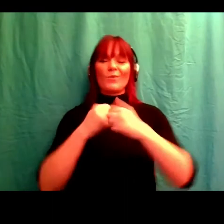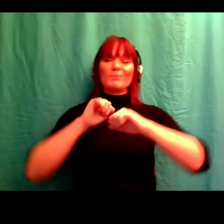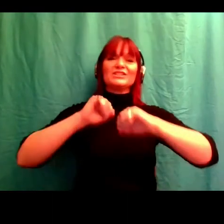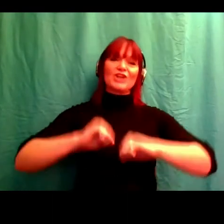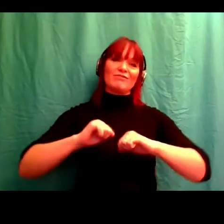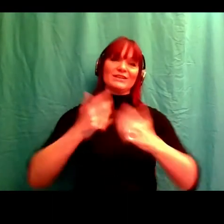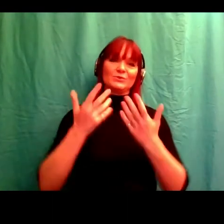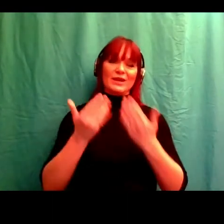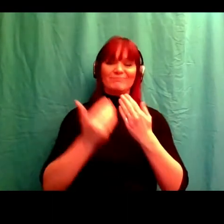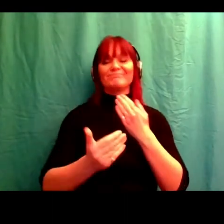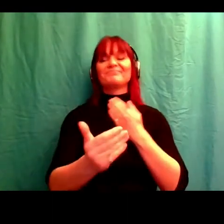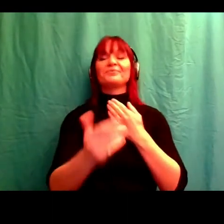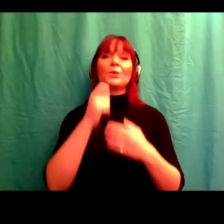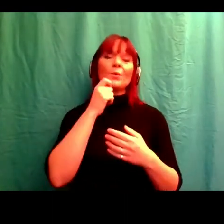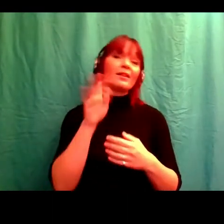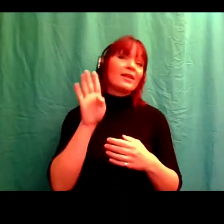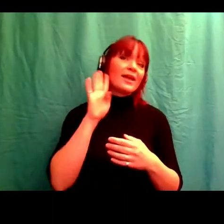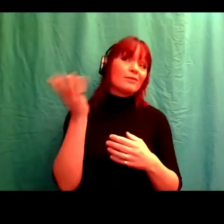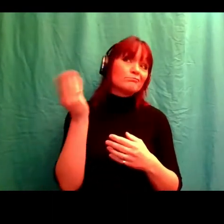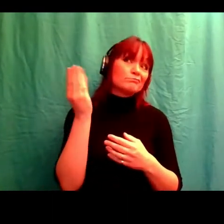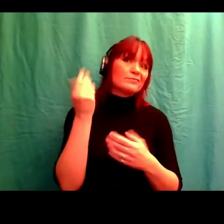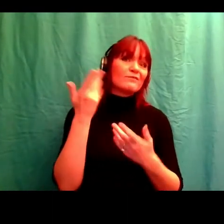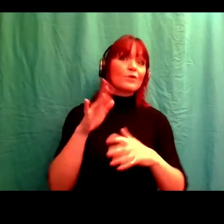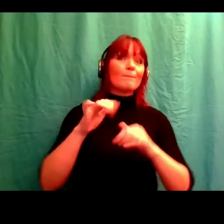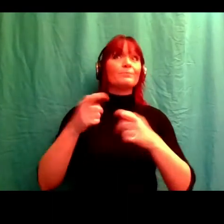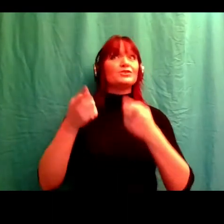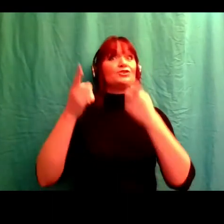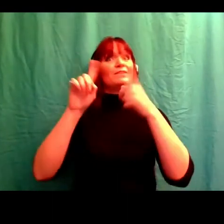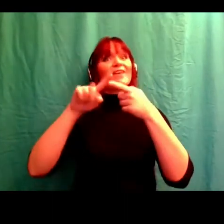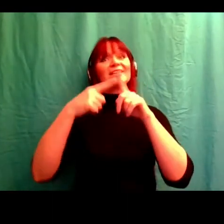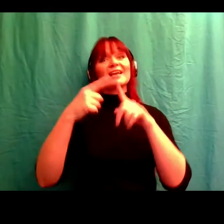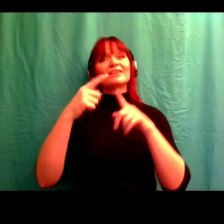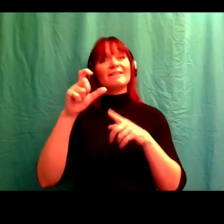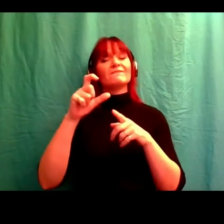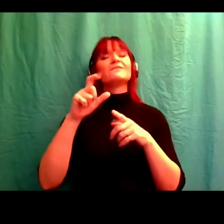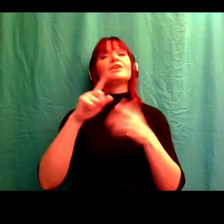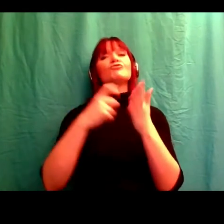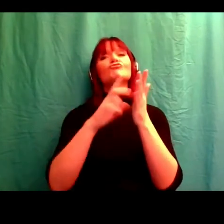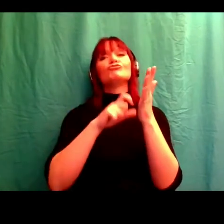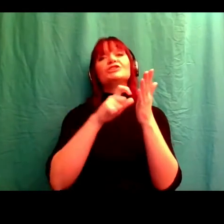shortly by hearing from our Chief Executive, Richard Murray, who will share some thoughts to set the scene for us